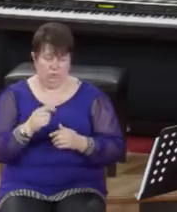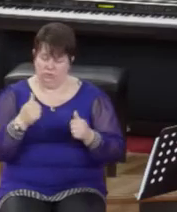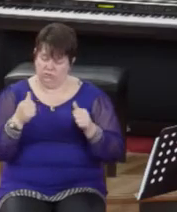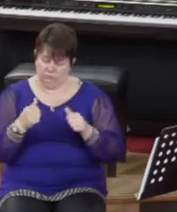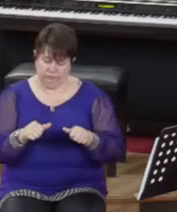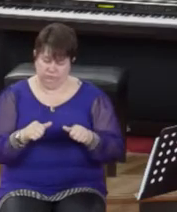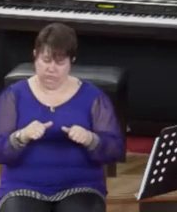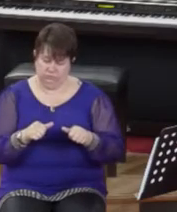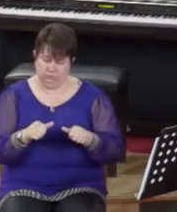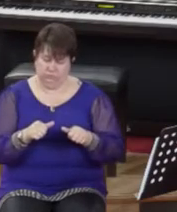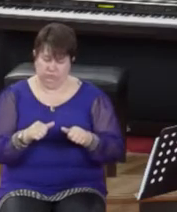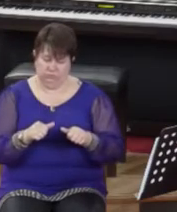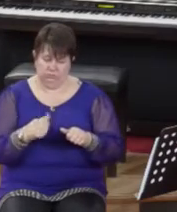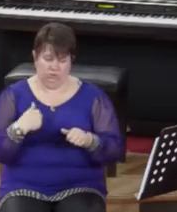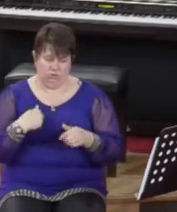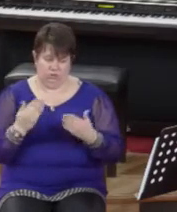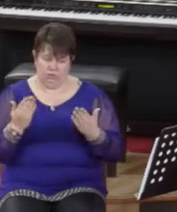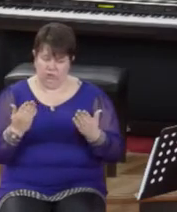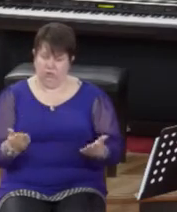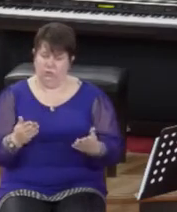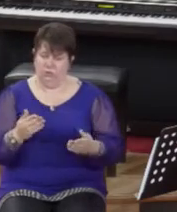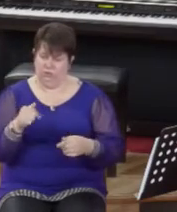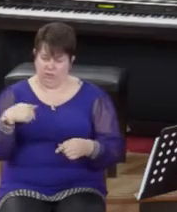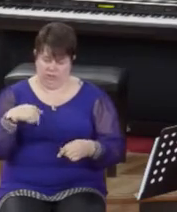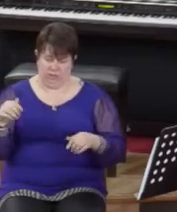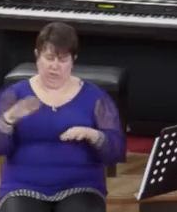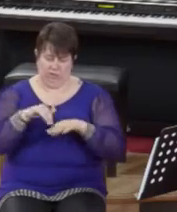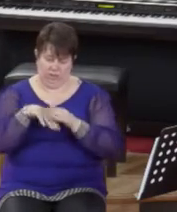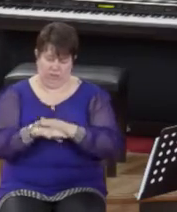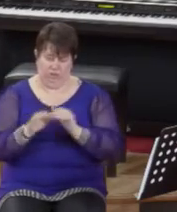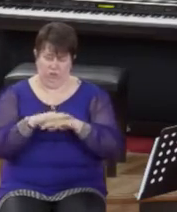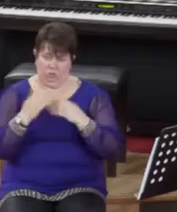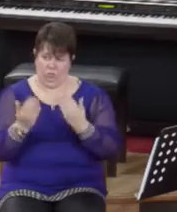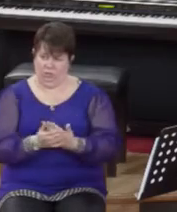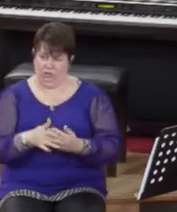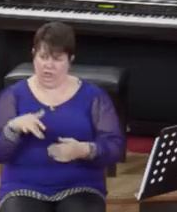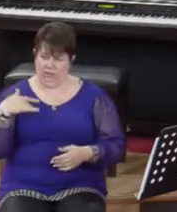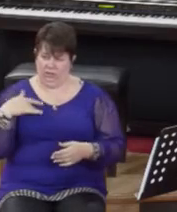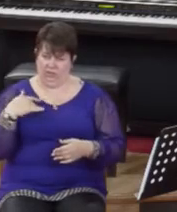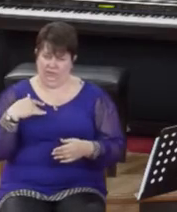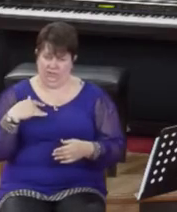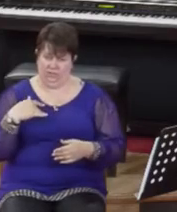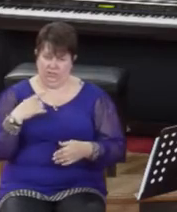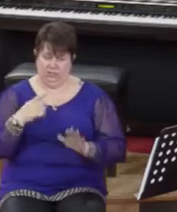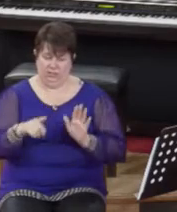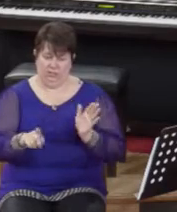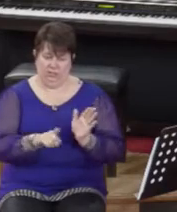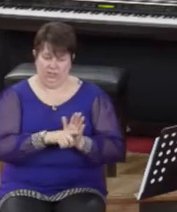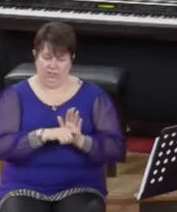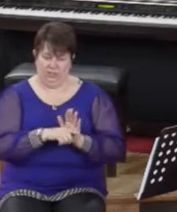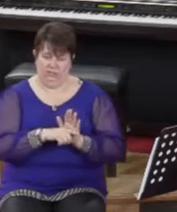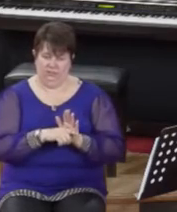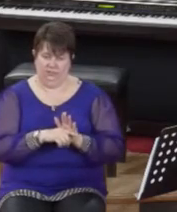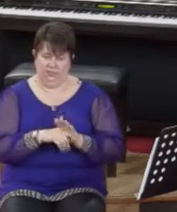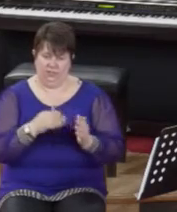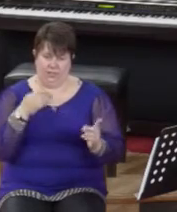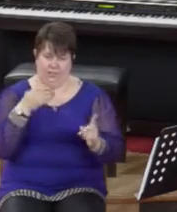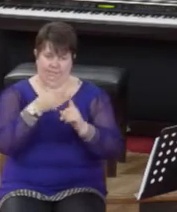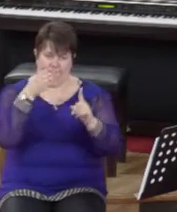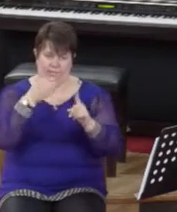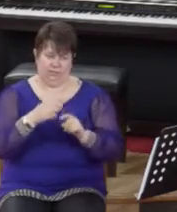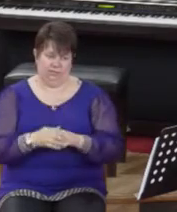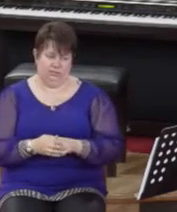but also our present reality, the way that we live on a day-to-day basis, is negatively impacted if we